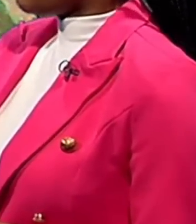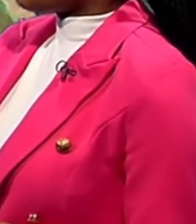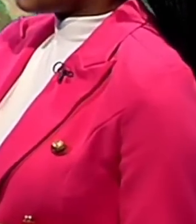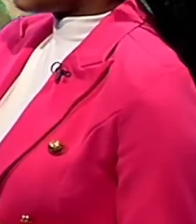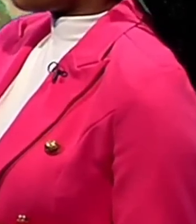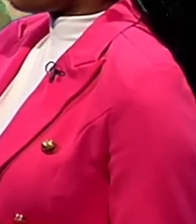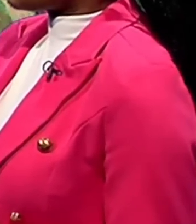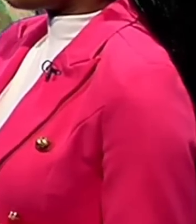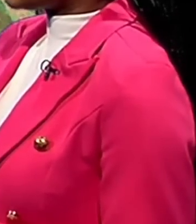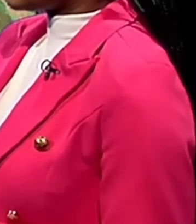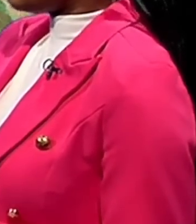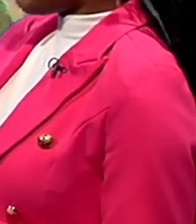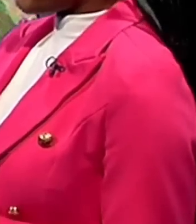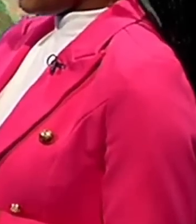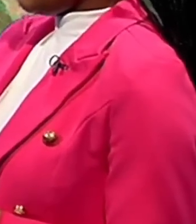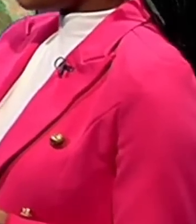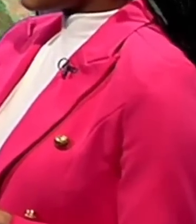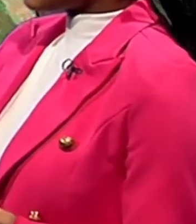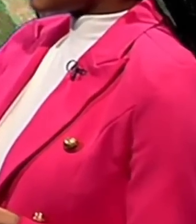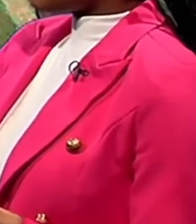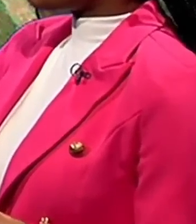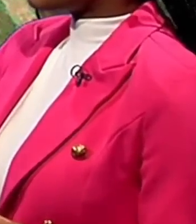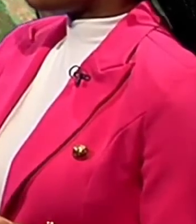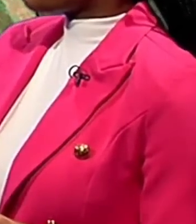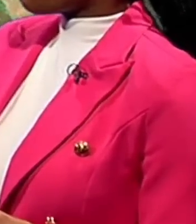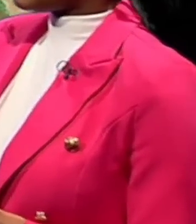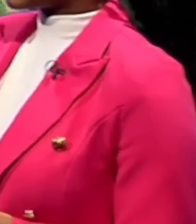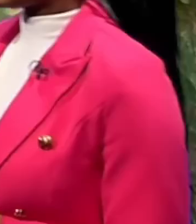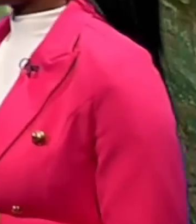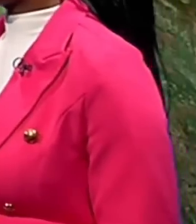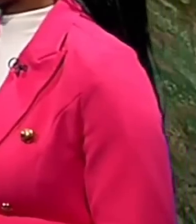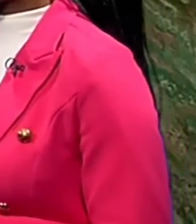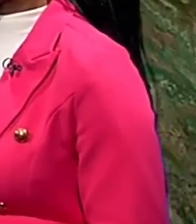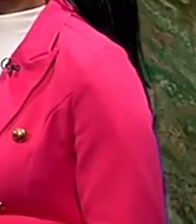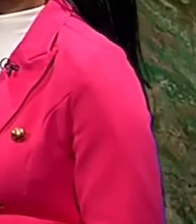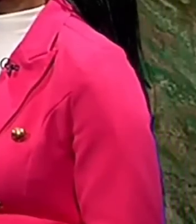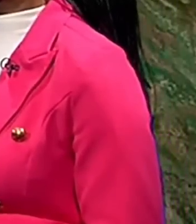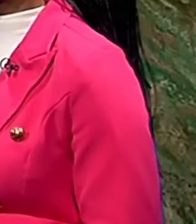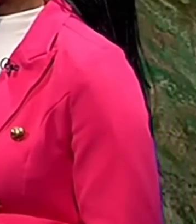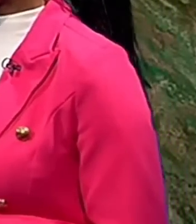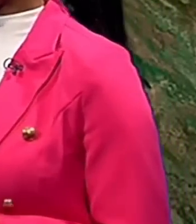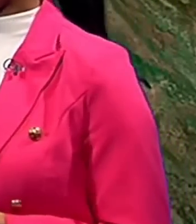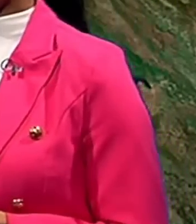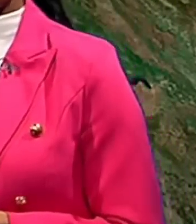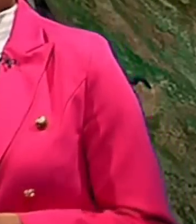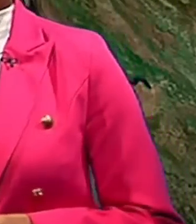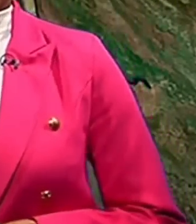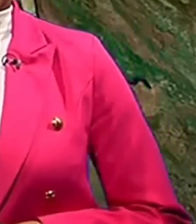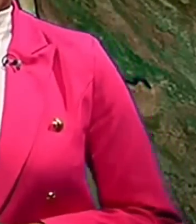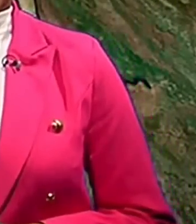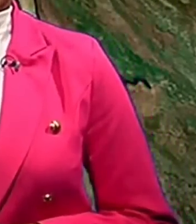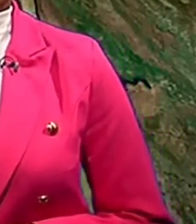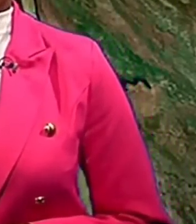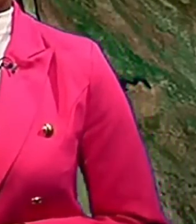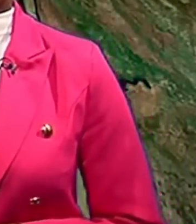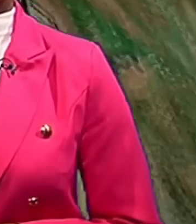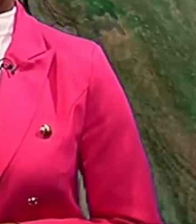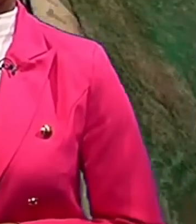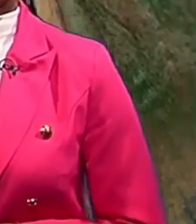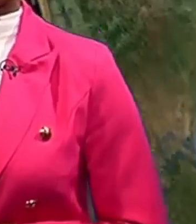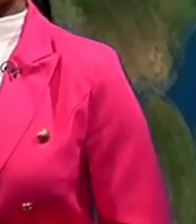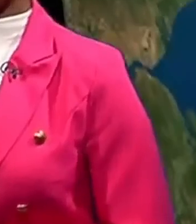provinceng go tla nna le kgone go nna le masarasarana pula Polokwane ka digata di le 3 go ya go di le 14 mo Kopane le teng ka digata di le 3 go